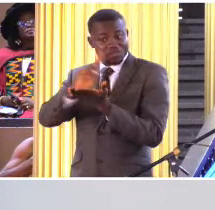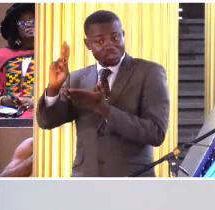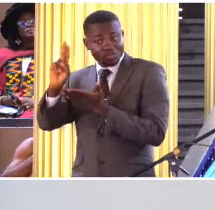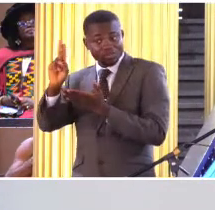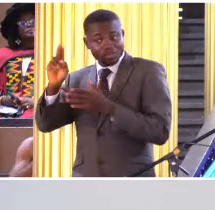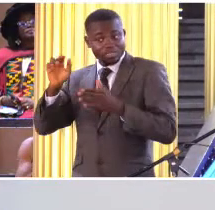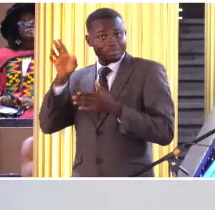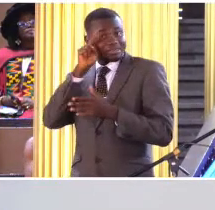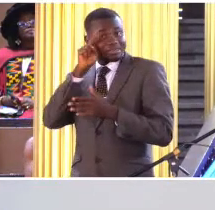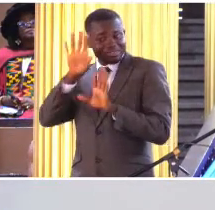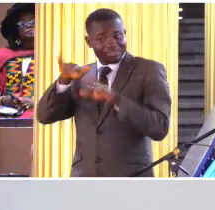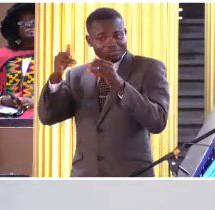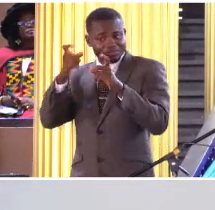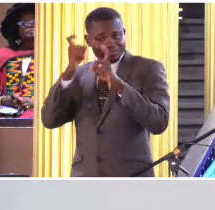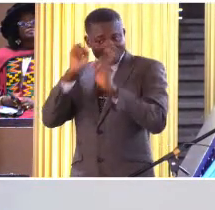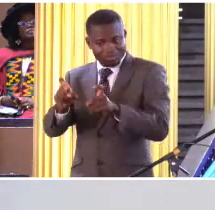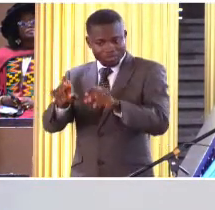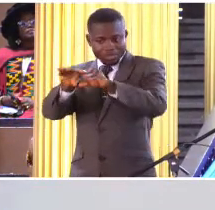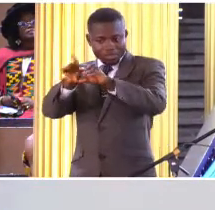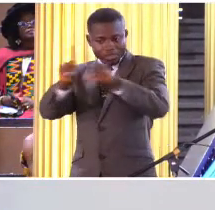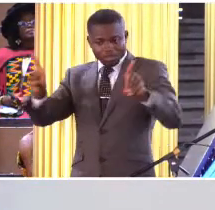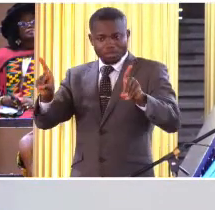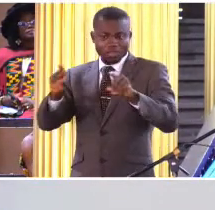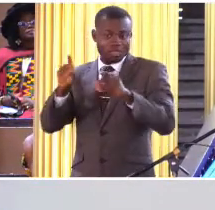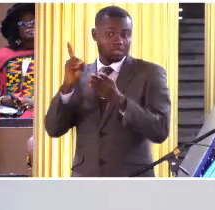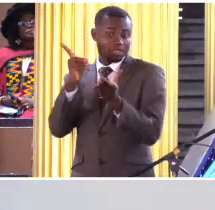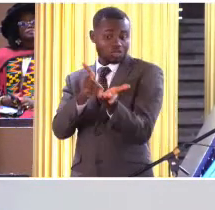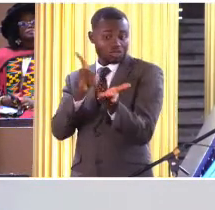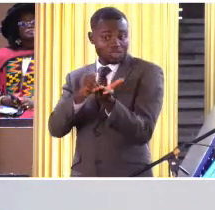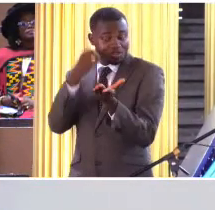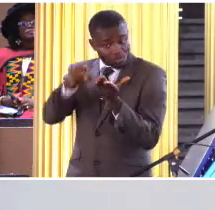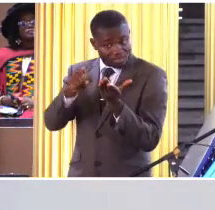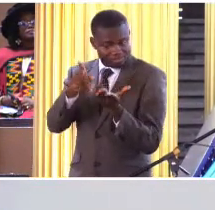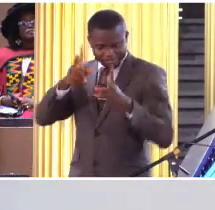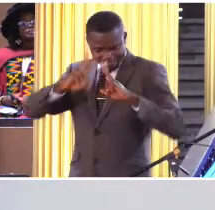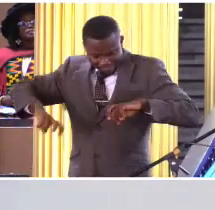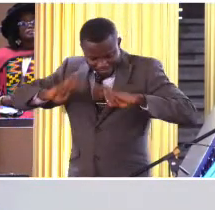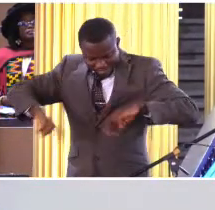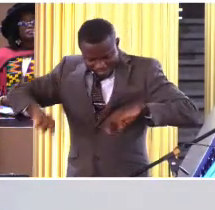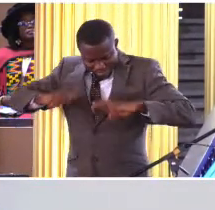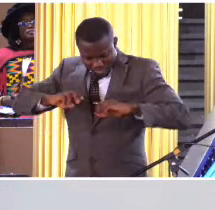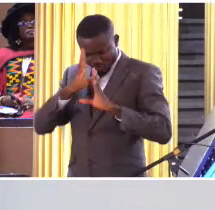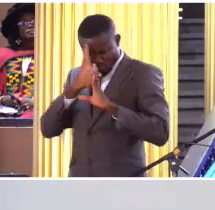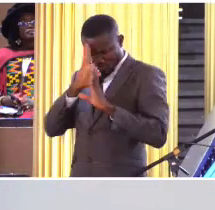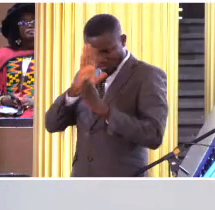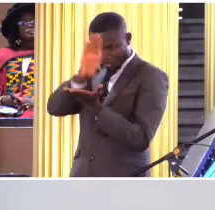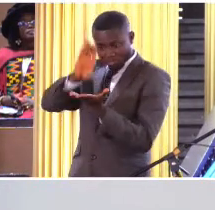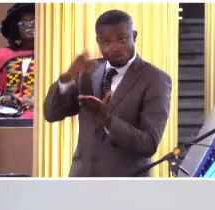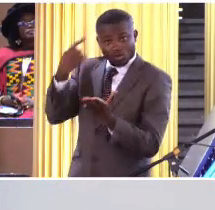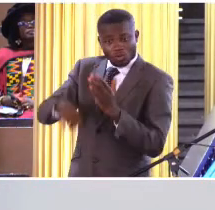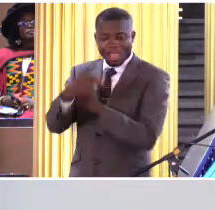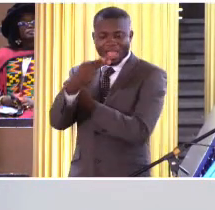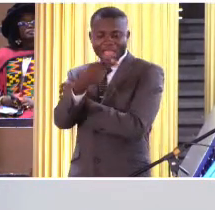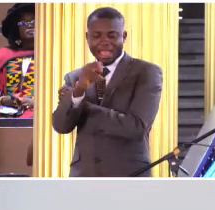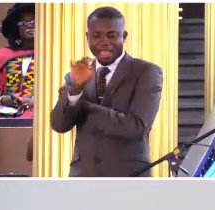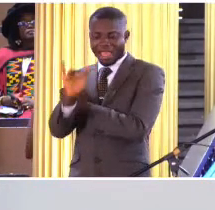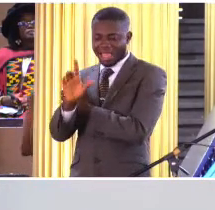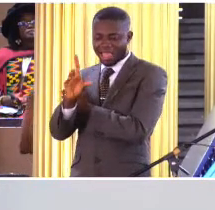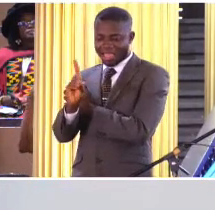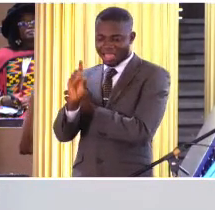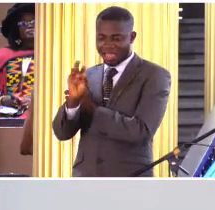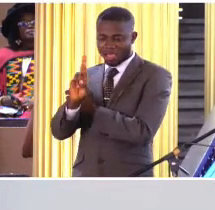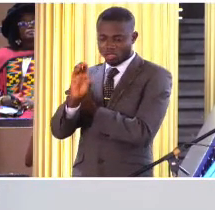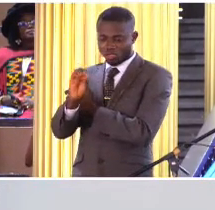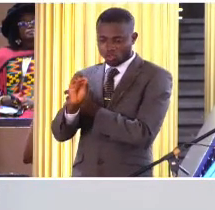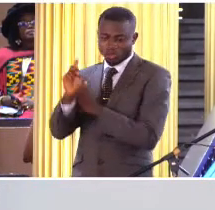Ibadan awarded him a doctorate for his doctoral research centered on hydrotherapy, and